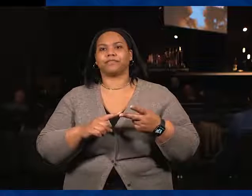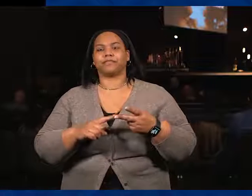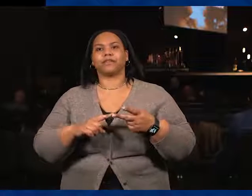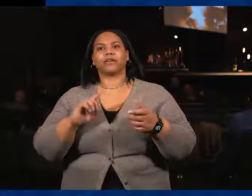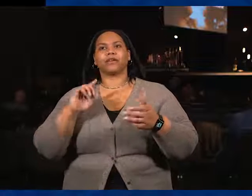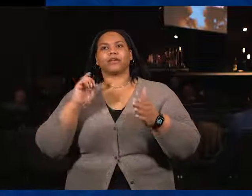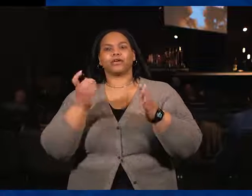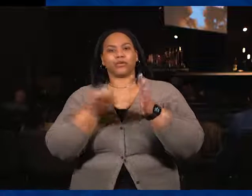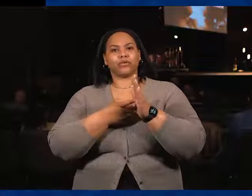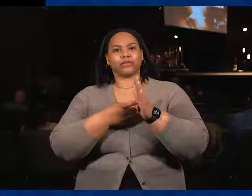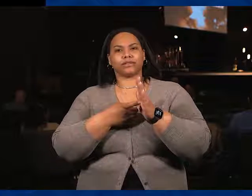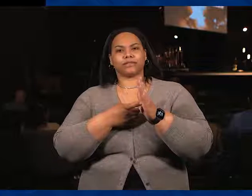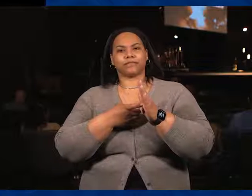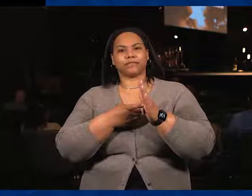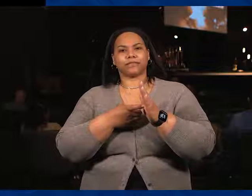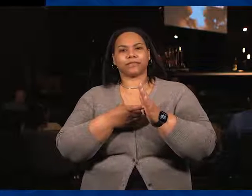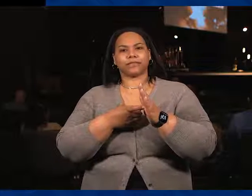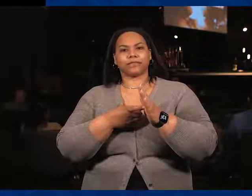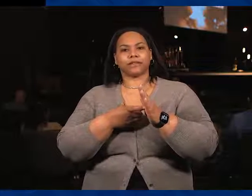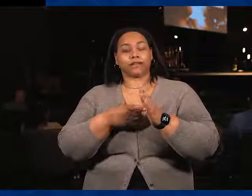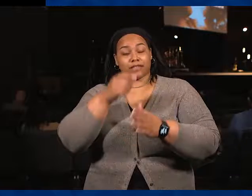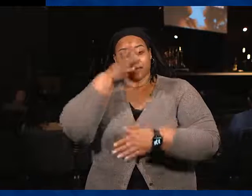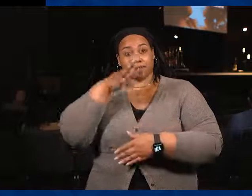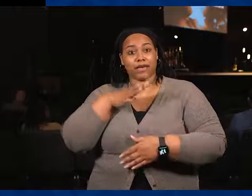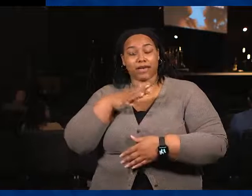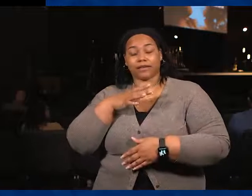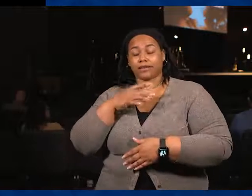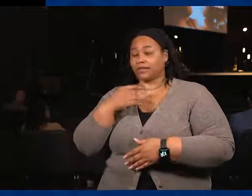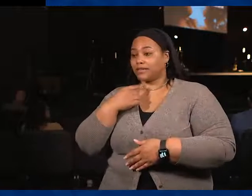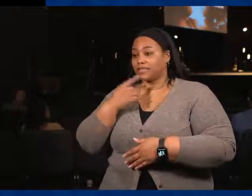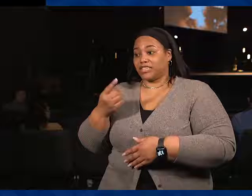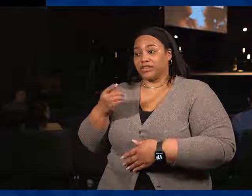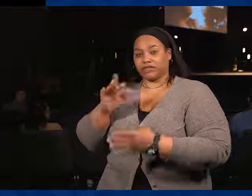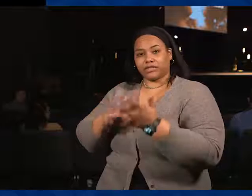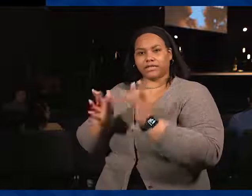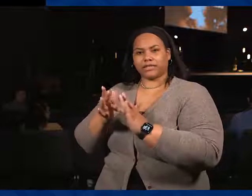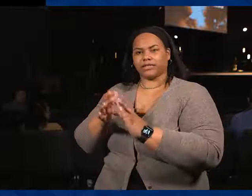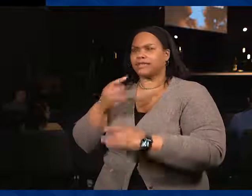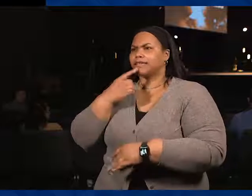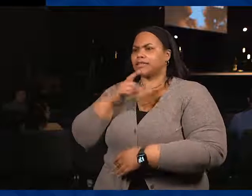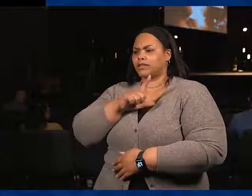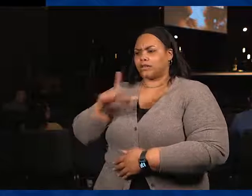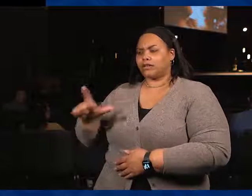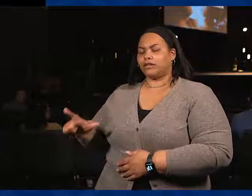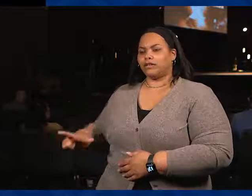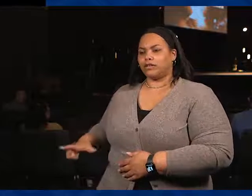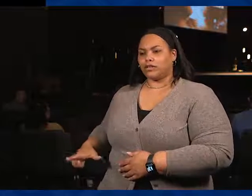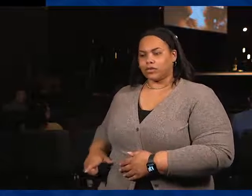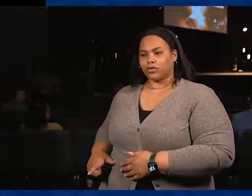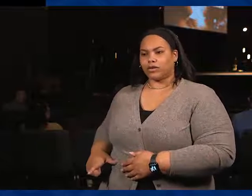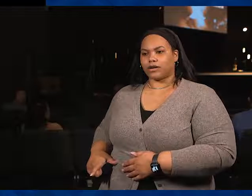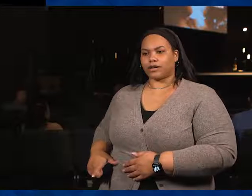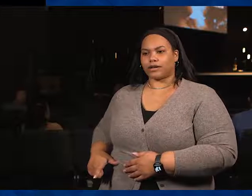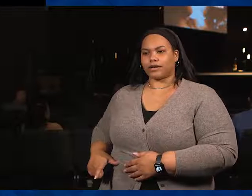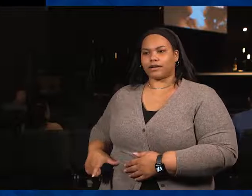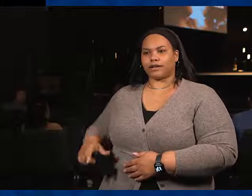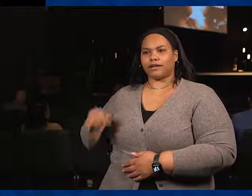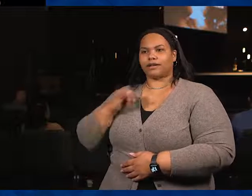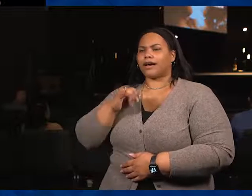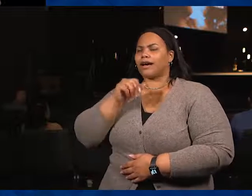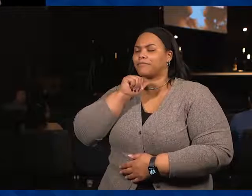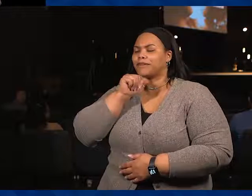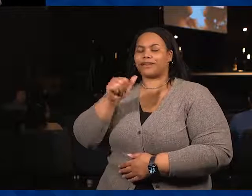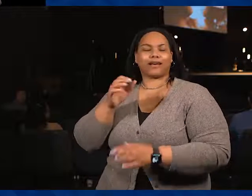Notice when he sends word to Jesus, the first thing he says is, Lord, I'm not